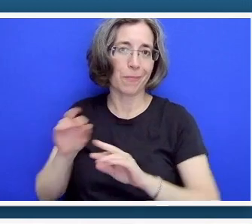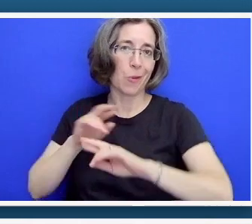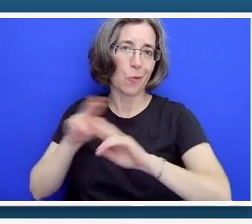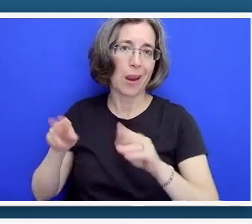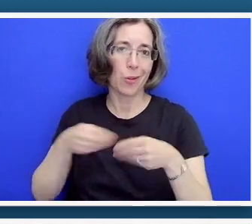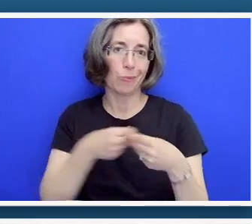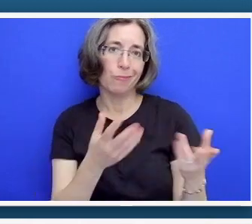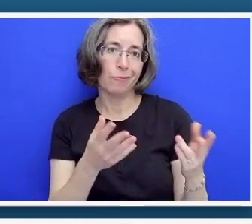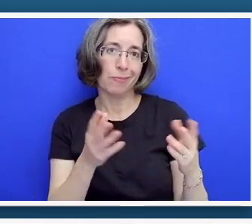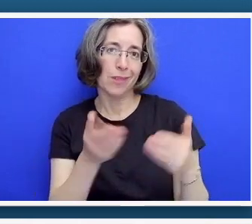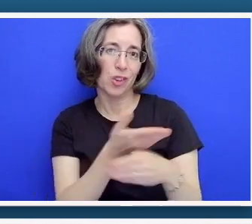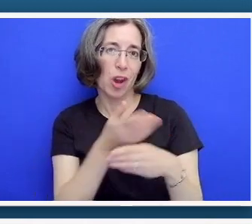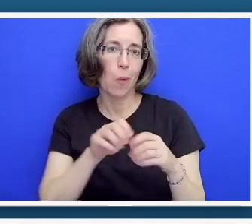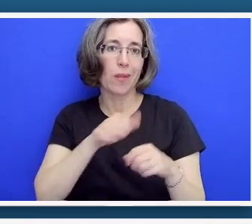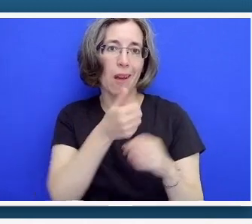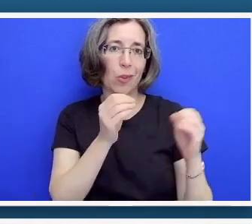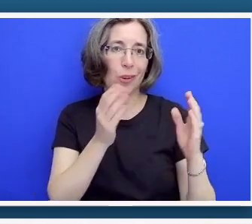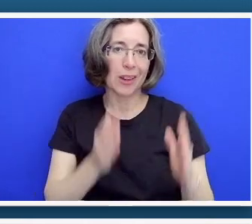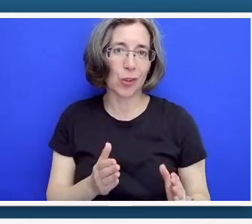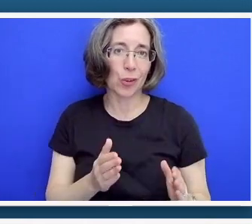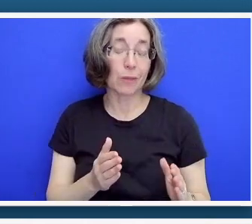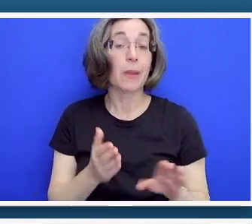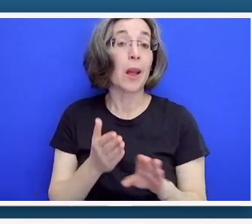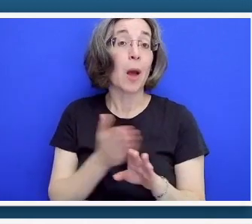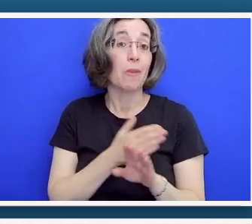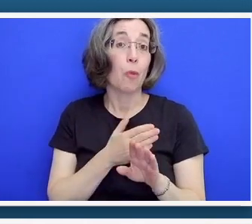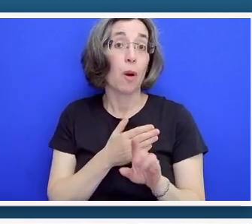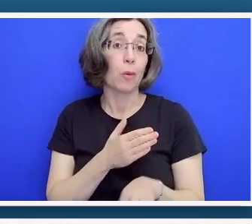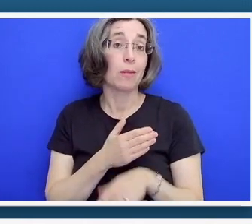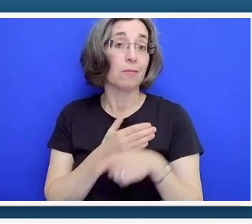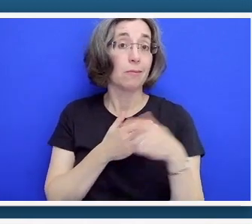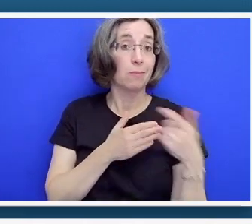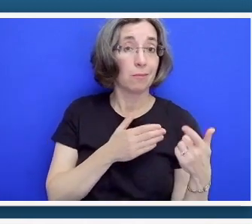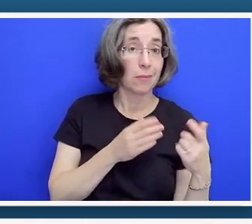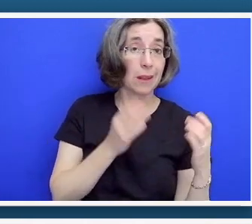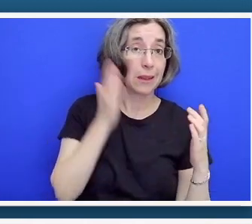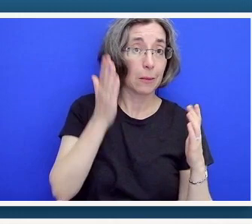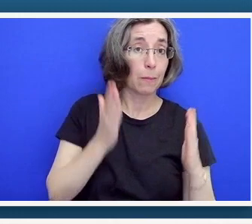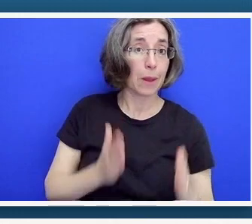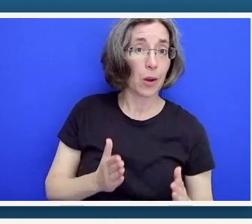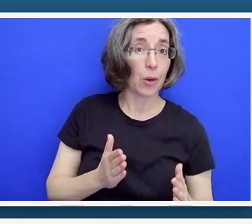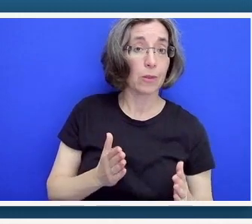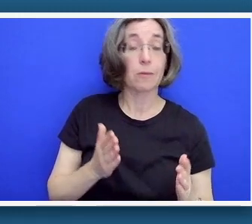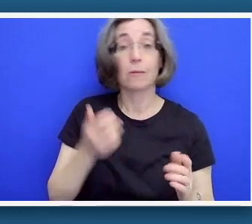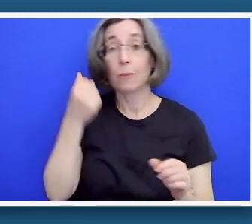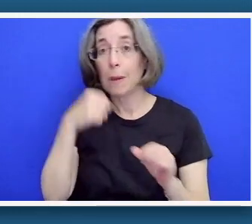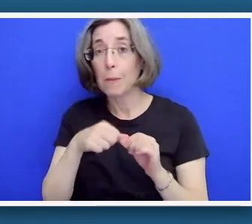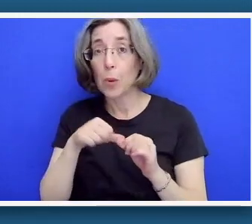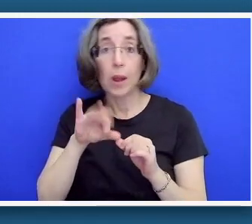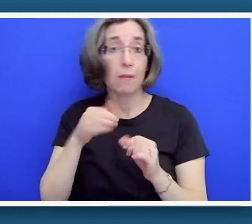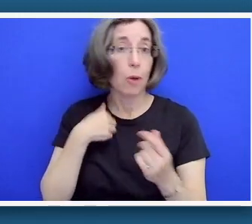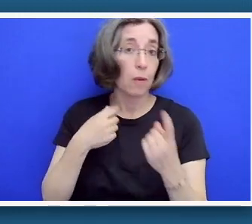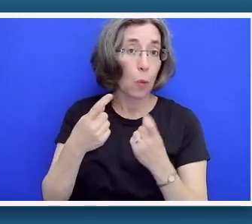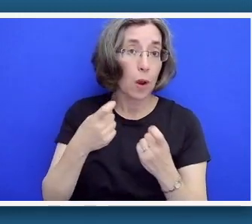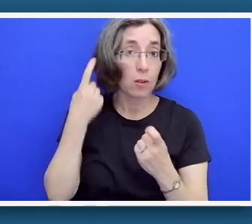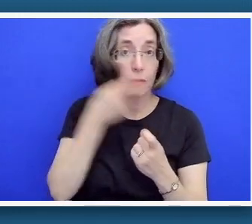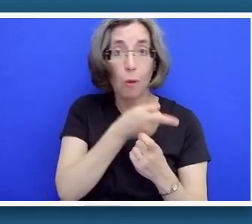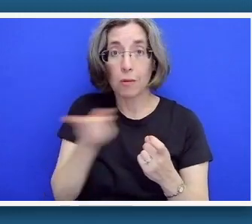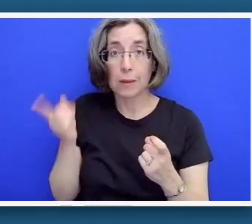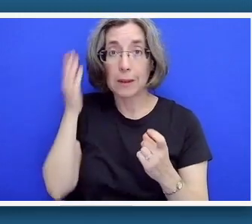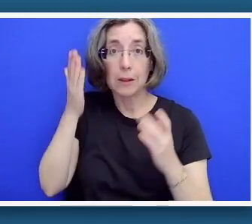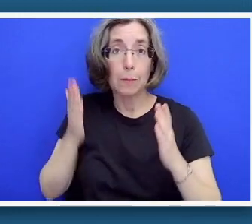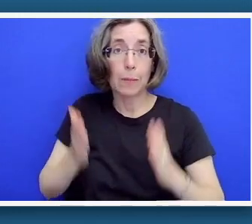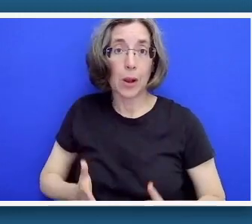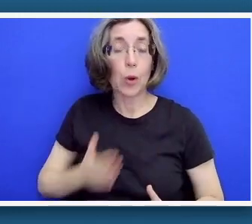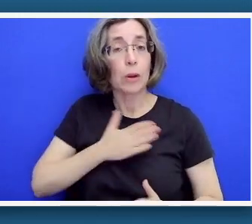to the next speaker, I'd just love to remind all of you, if you have a question for any of our panelists as they're sharing content today, please